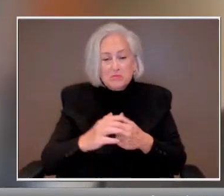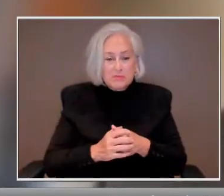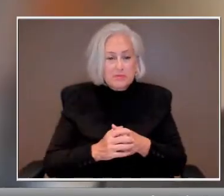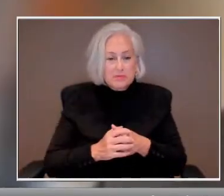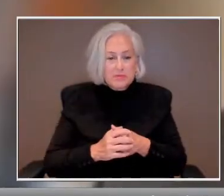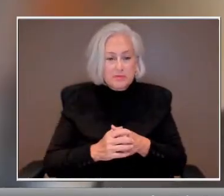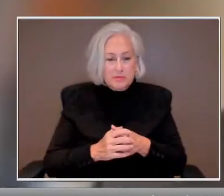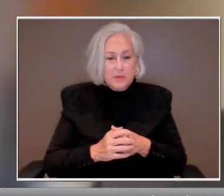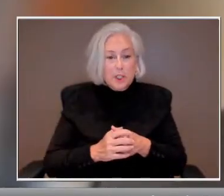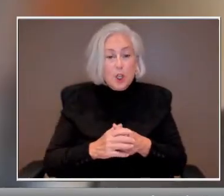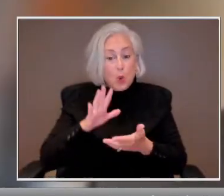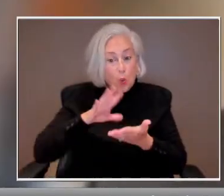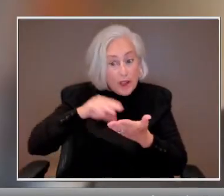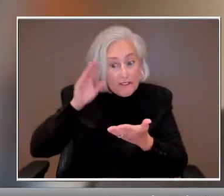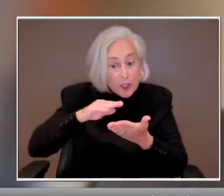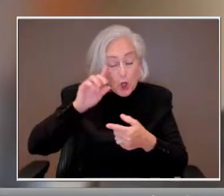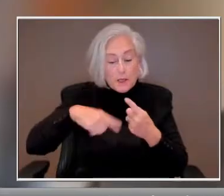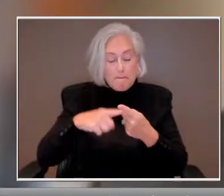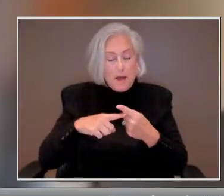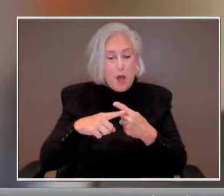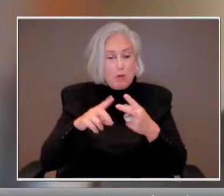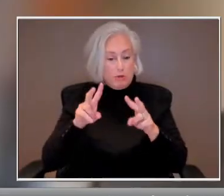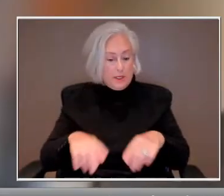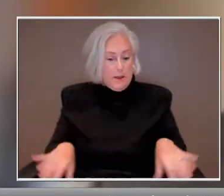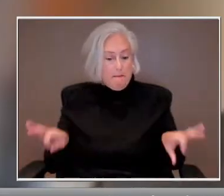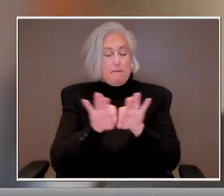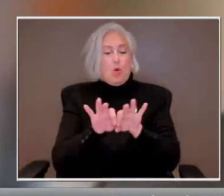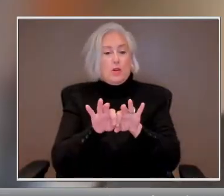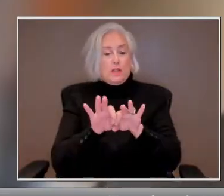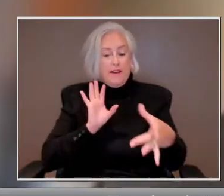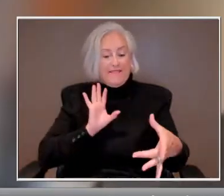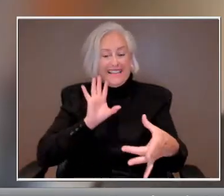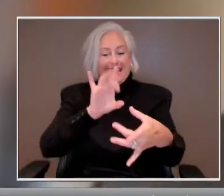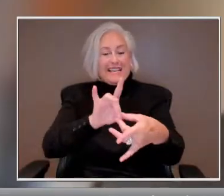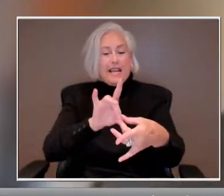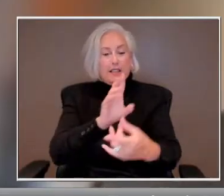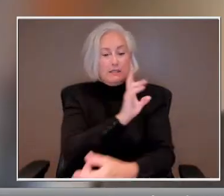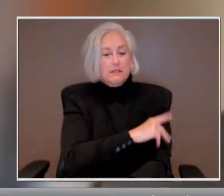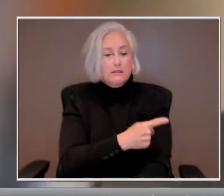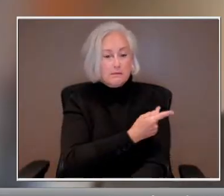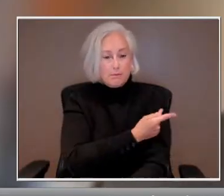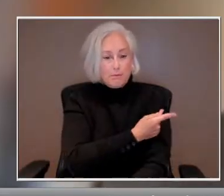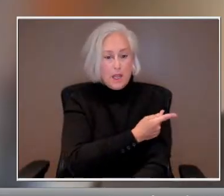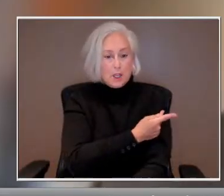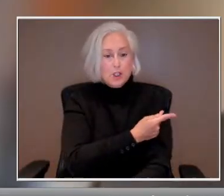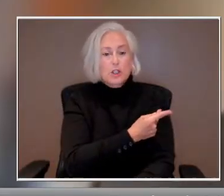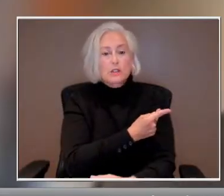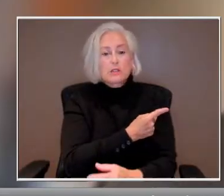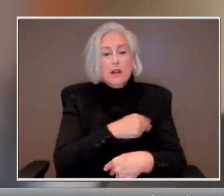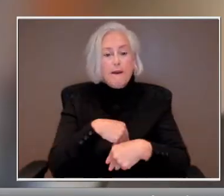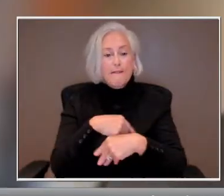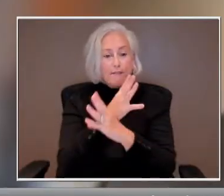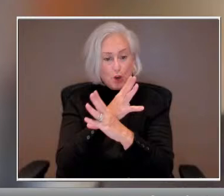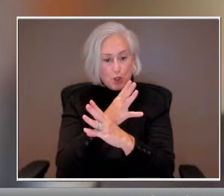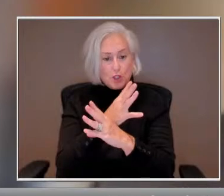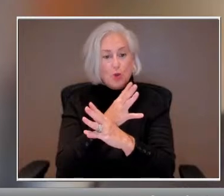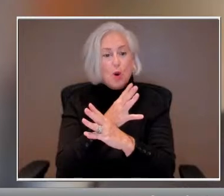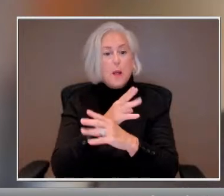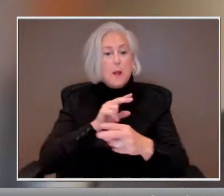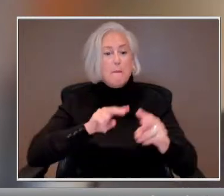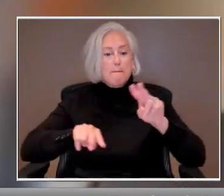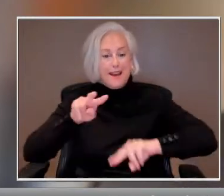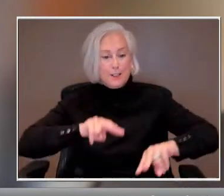As we've learned about the value of connecting patients to the virtual monitoring